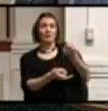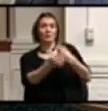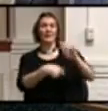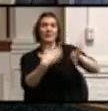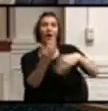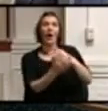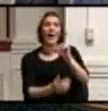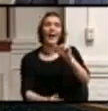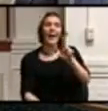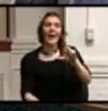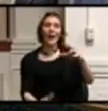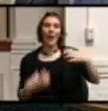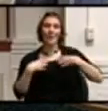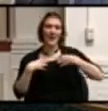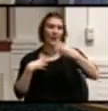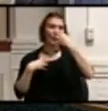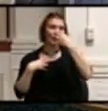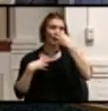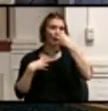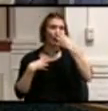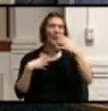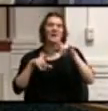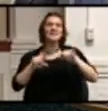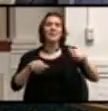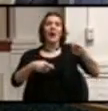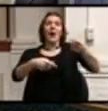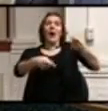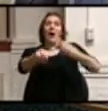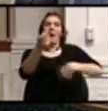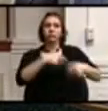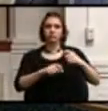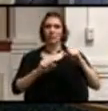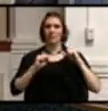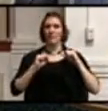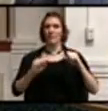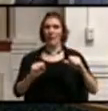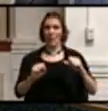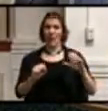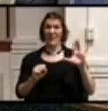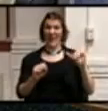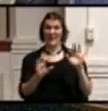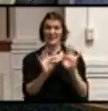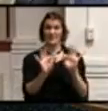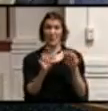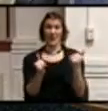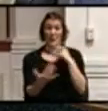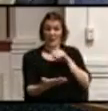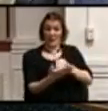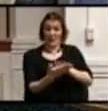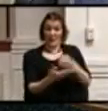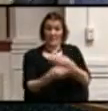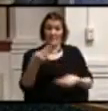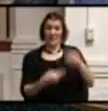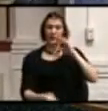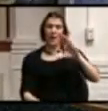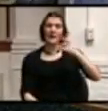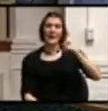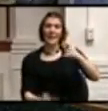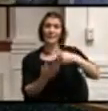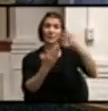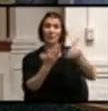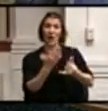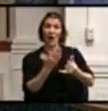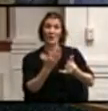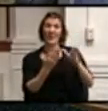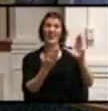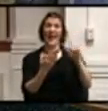air packs at once, which at right. this point is a capital item that would have to be